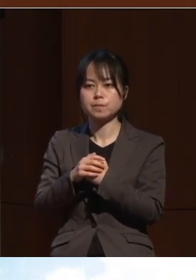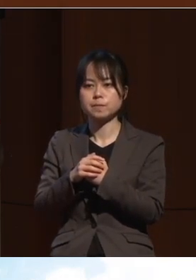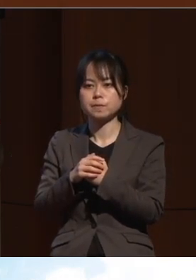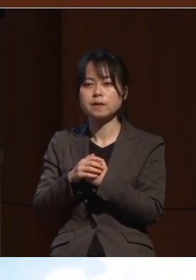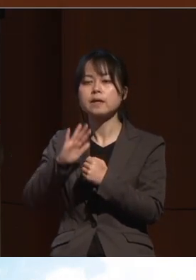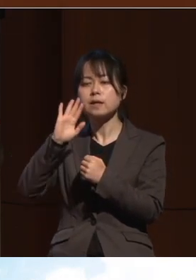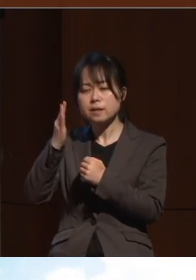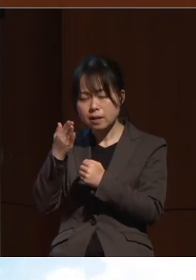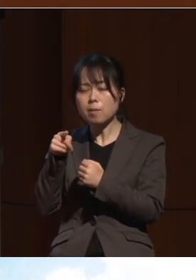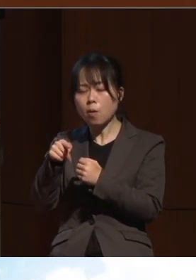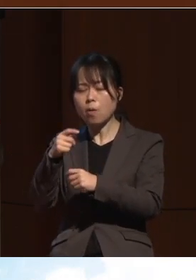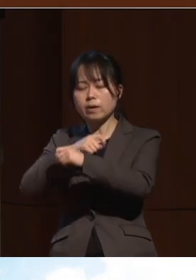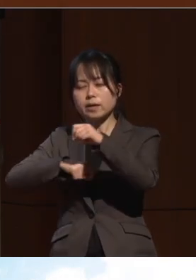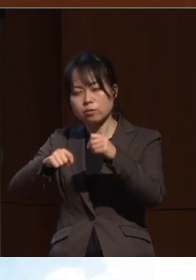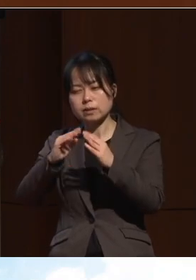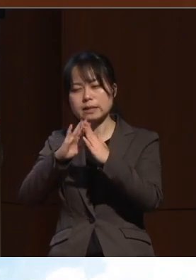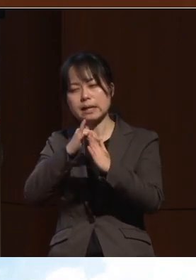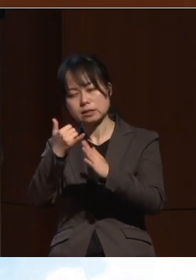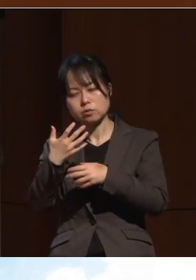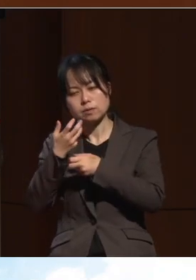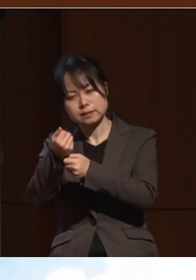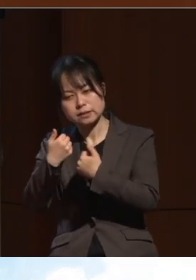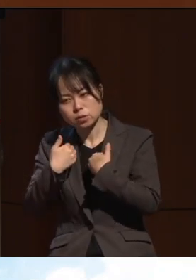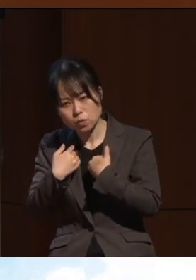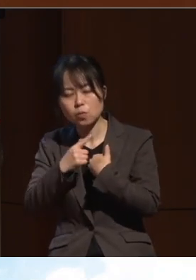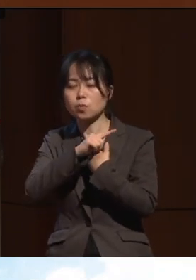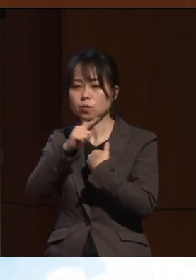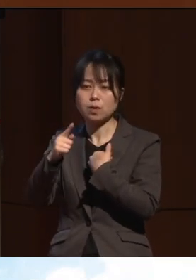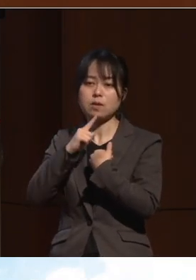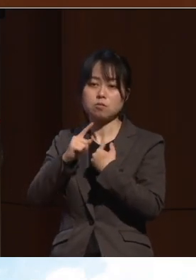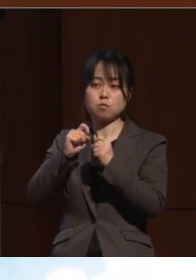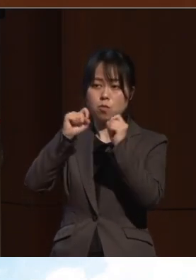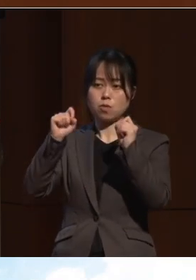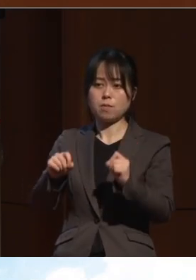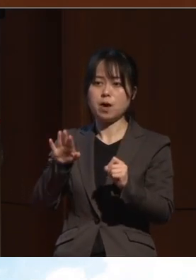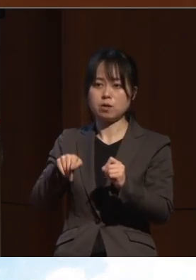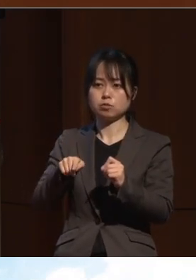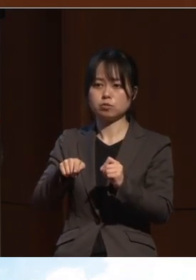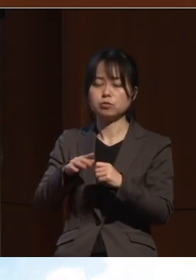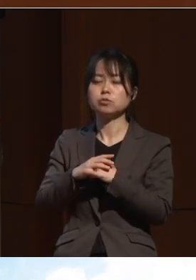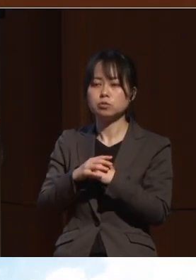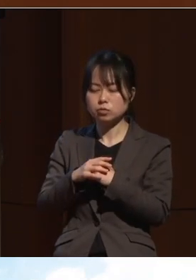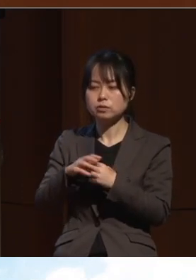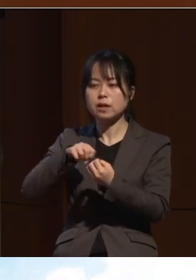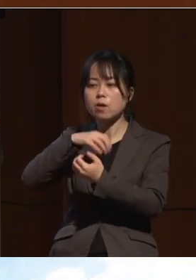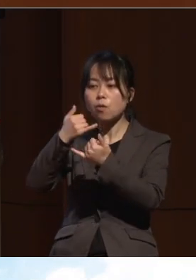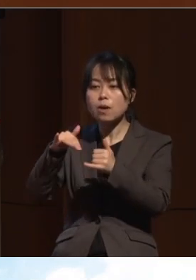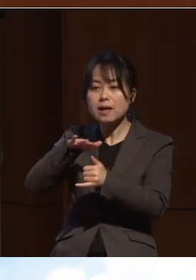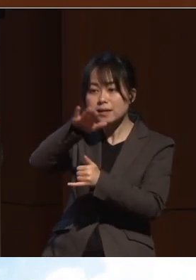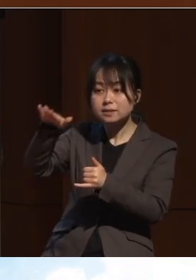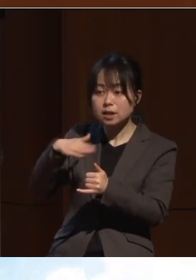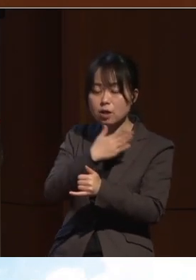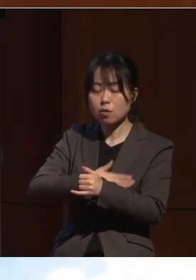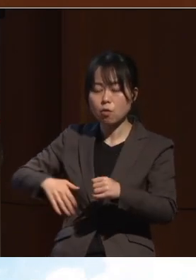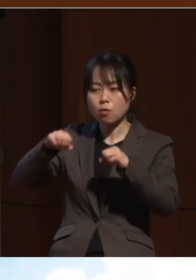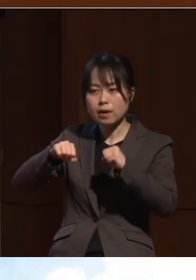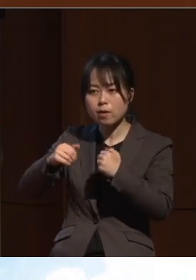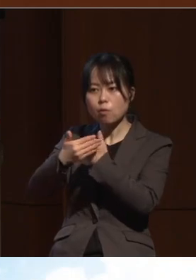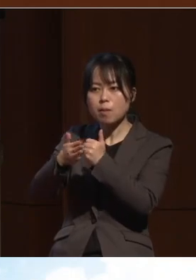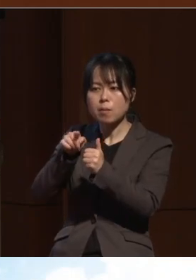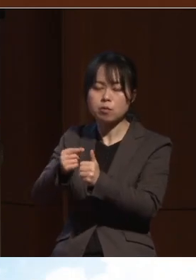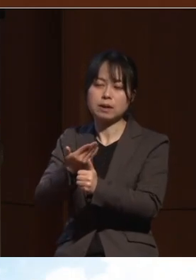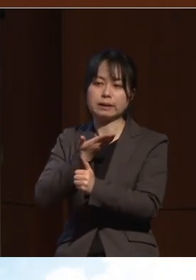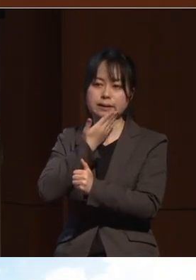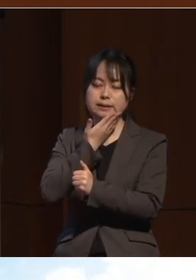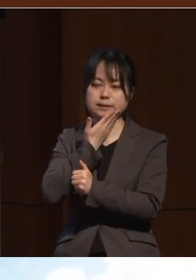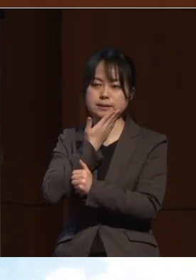maintaining the health of older people is a strong social responsibility, principally because it is good for them, but there are benefits to